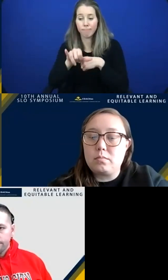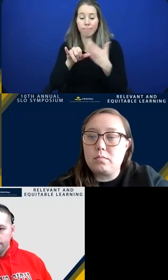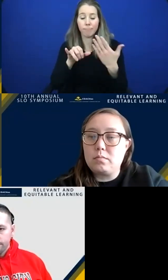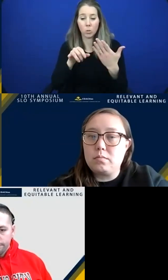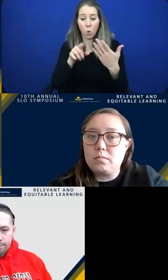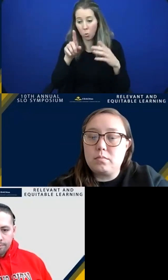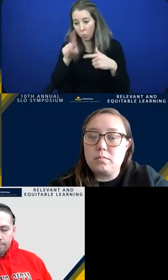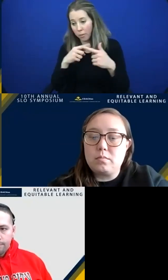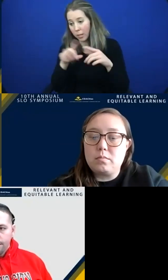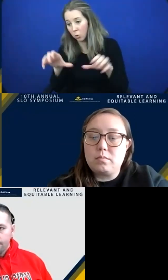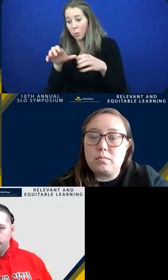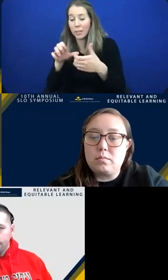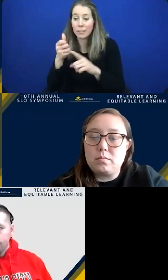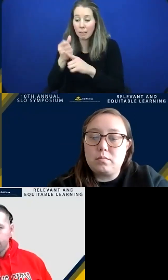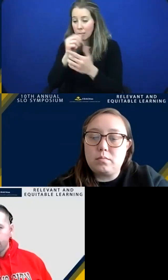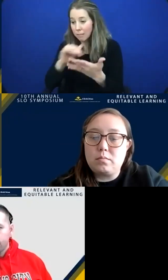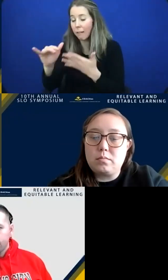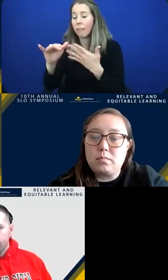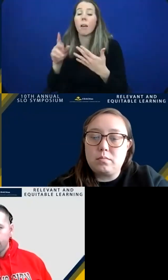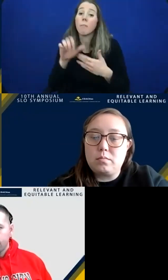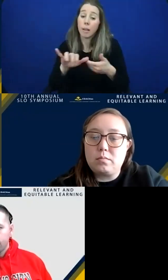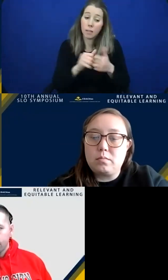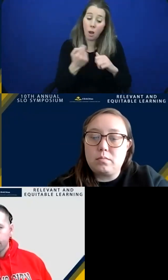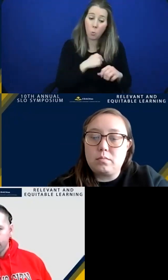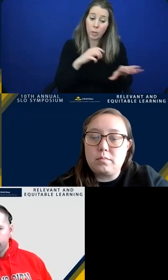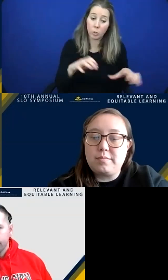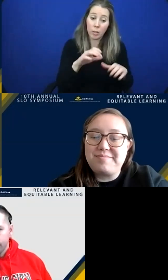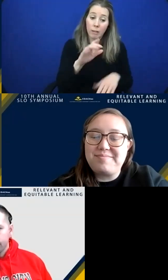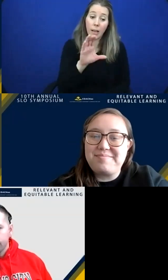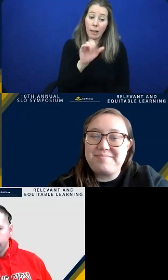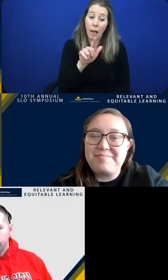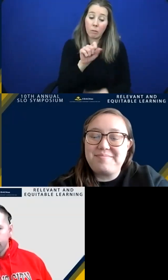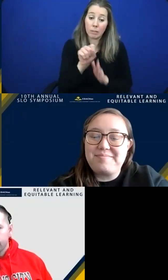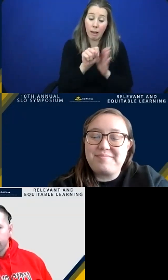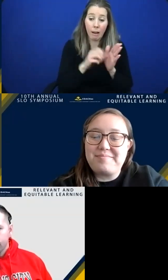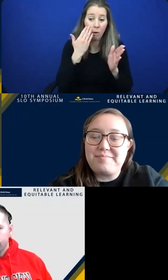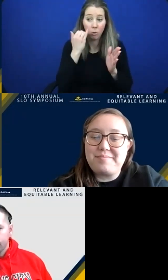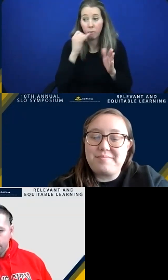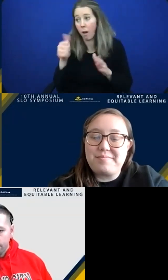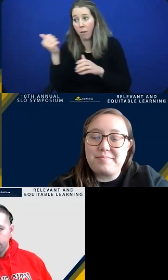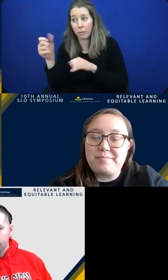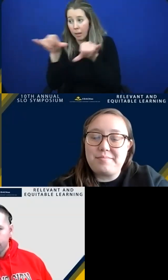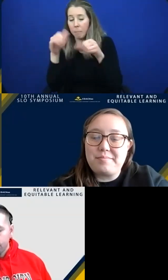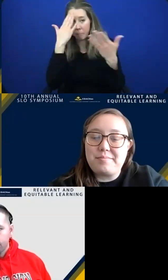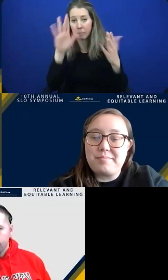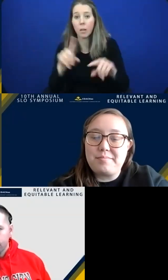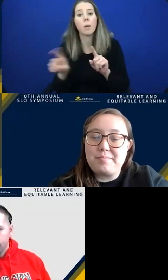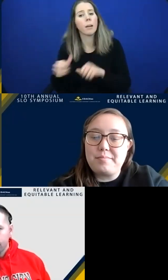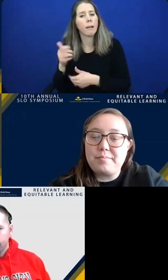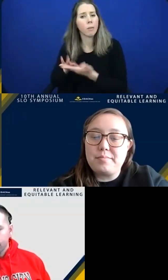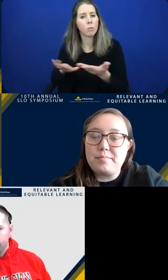do their self-studies and so forth. So that's how we do it, at least at Cal State Dominguez Hills. I can't say that it's that way everywhere. Another model also at another institution I worked